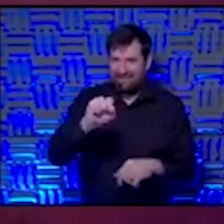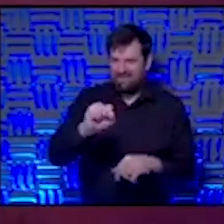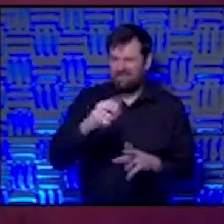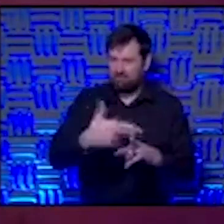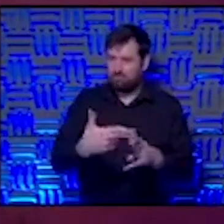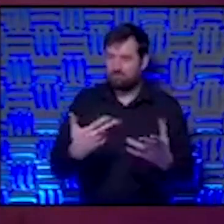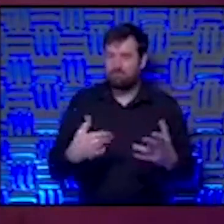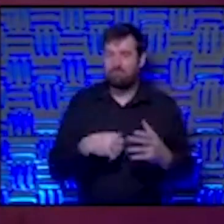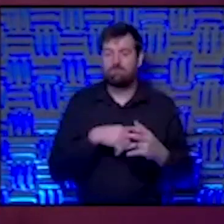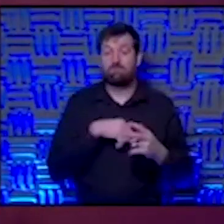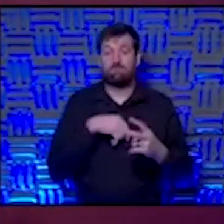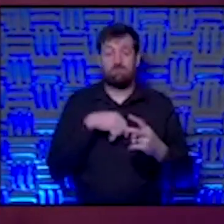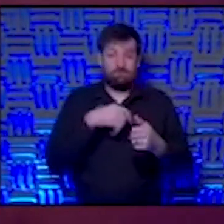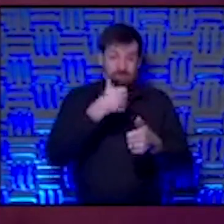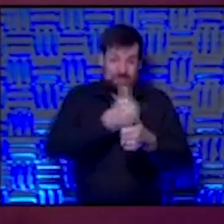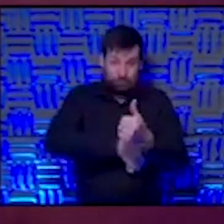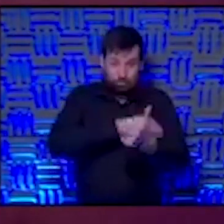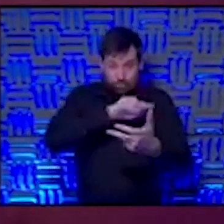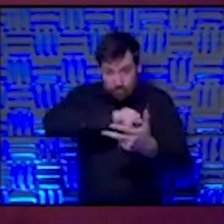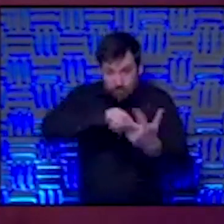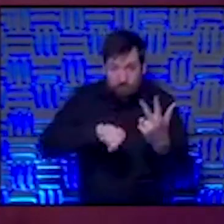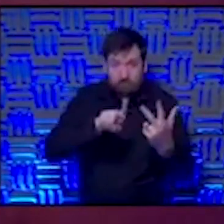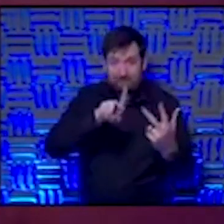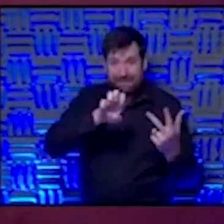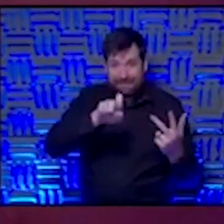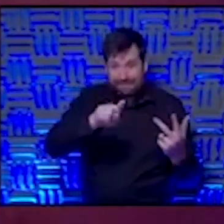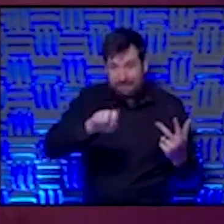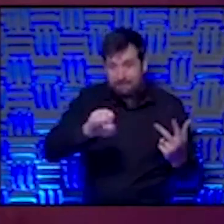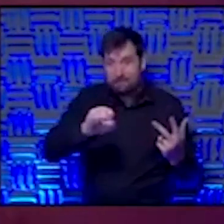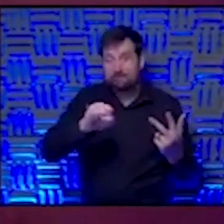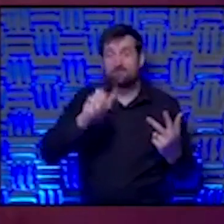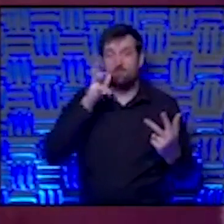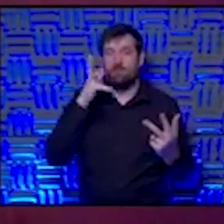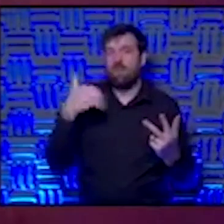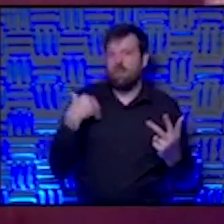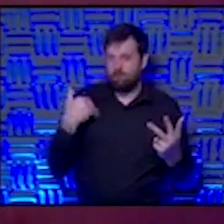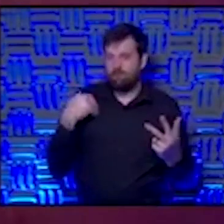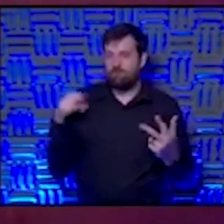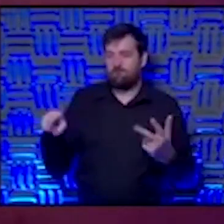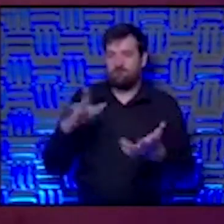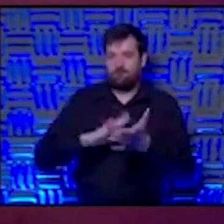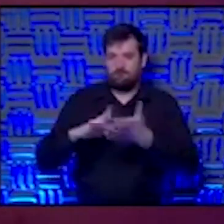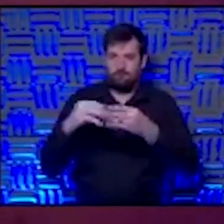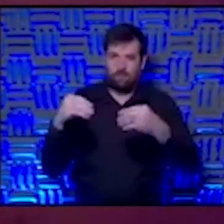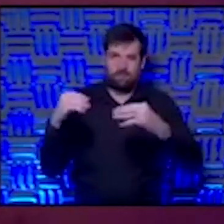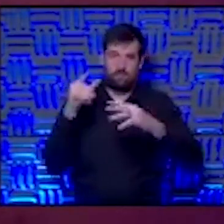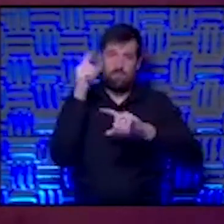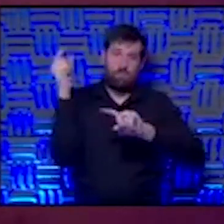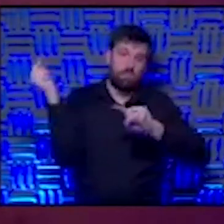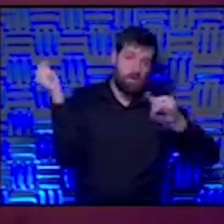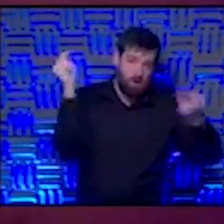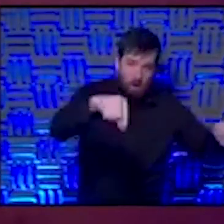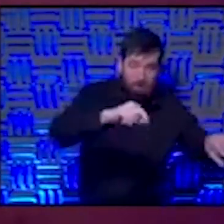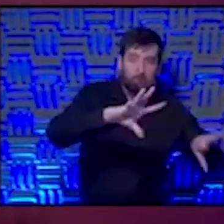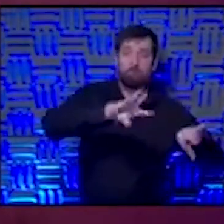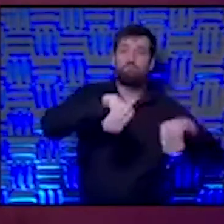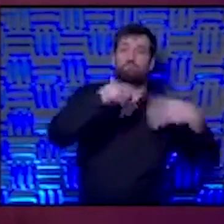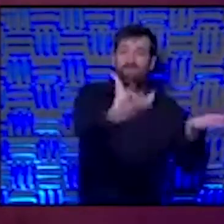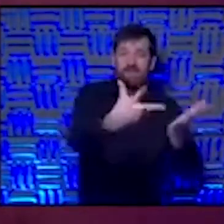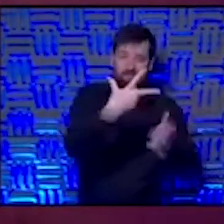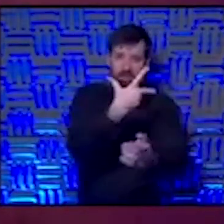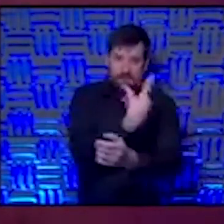those clinic dates, the facility will have, CVS or Walgreens will come in, will do the